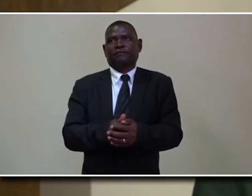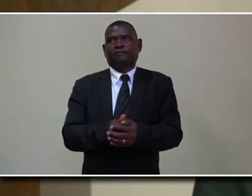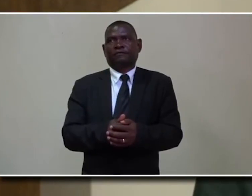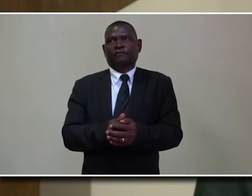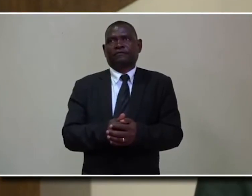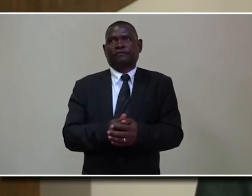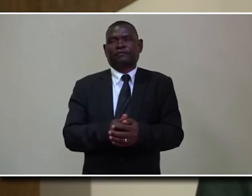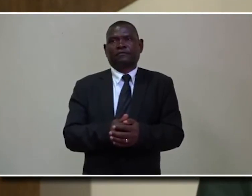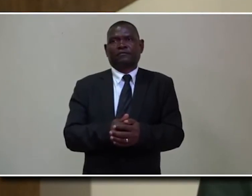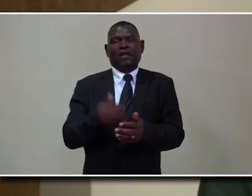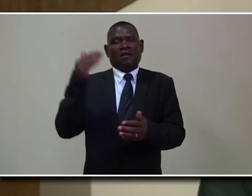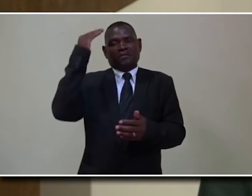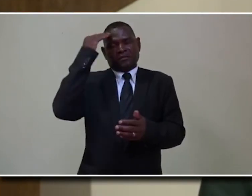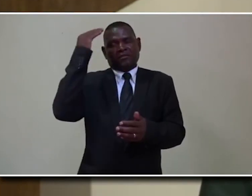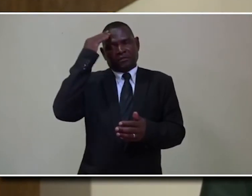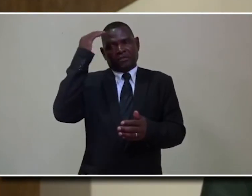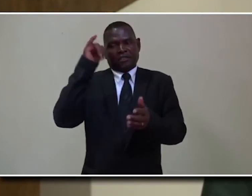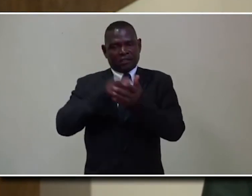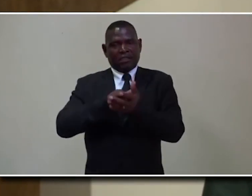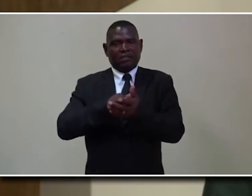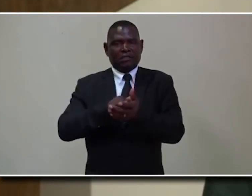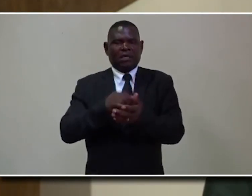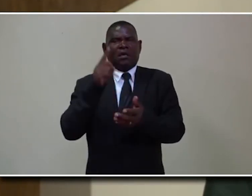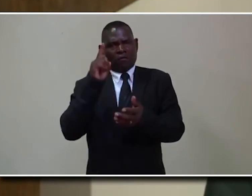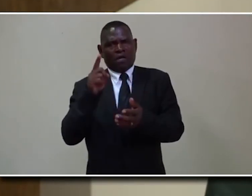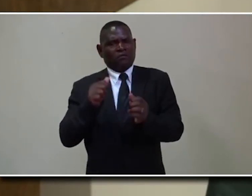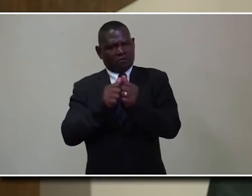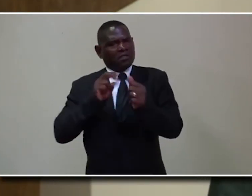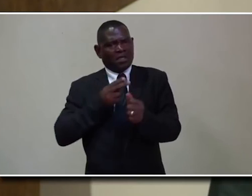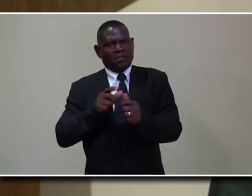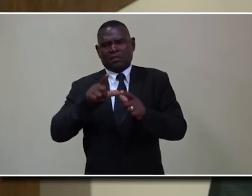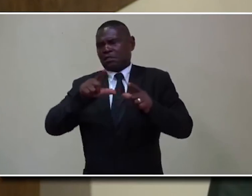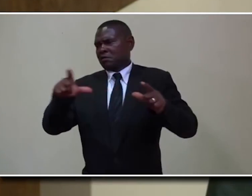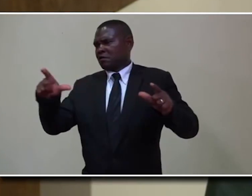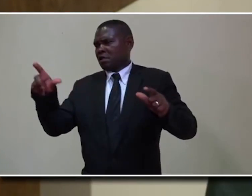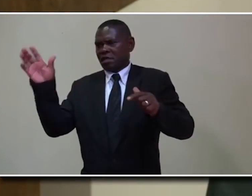knowledge that the one who is with us is greater than everything.